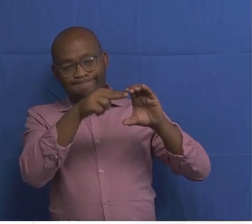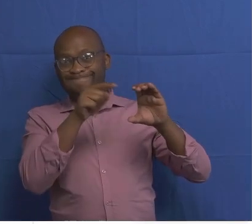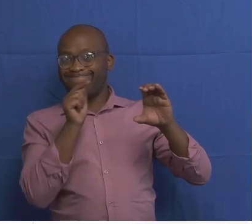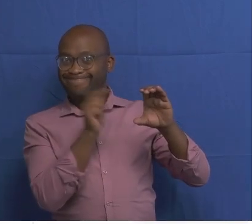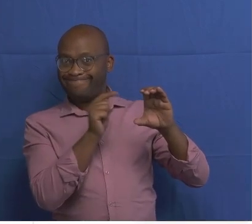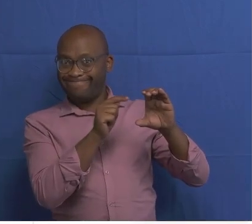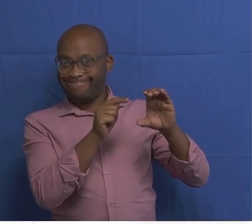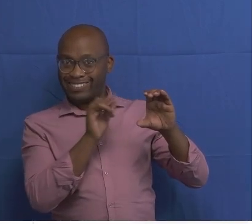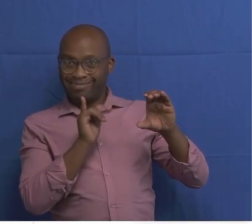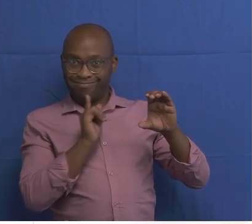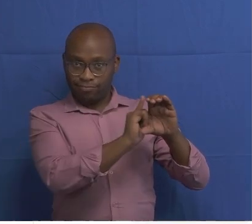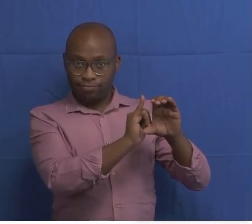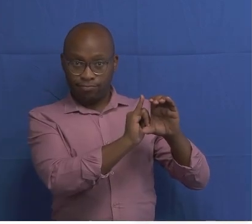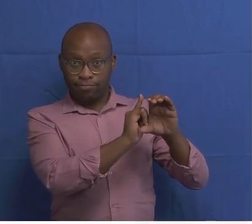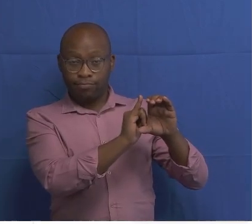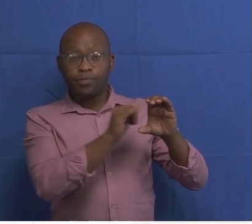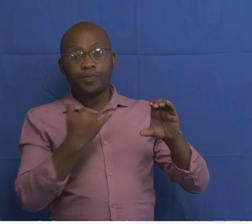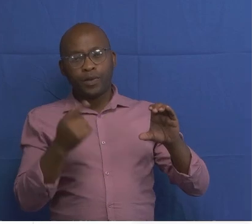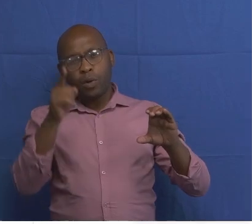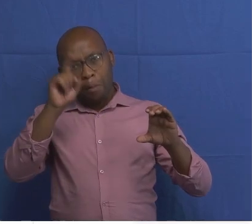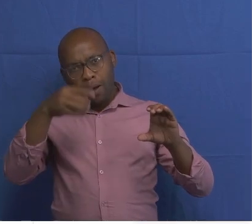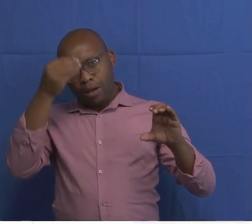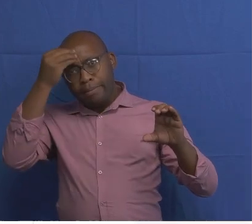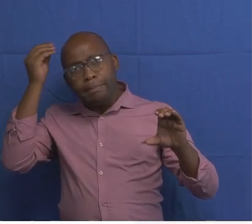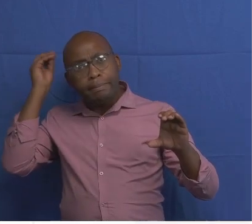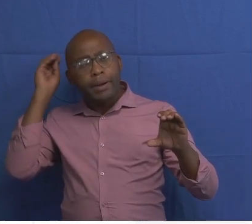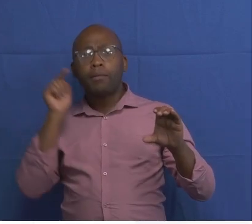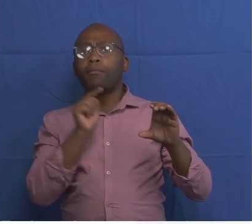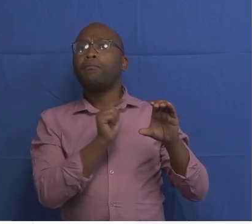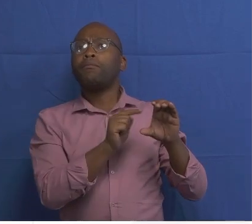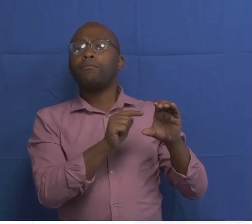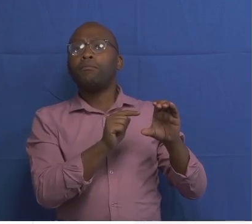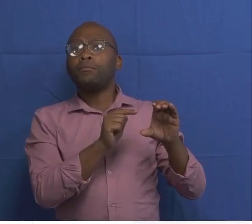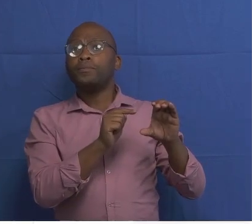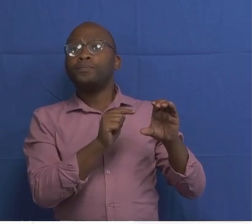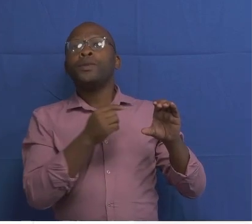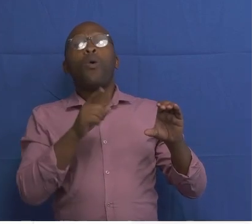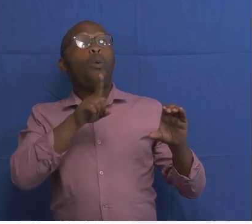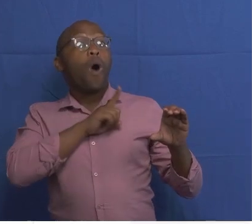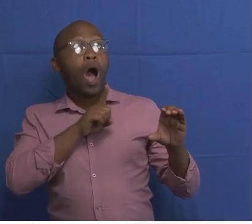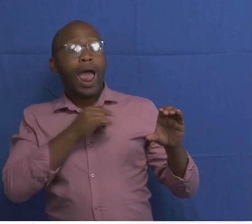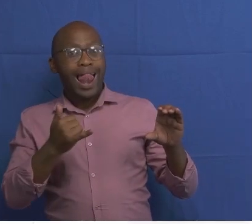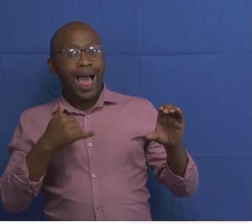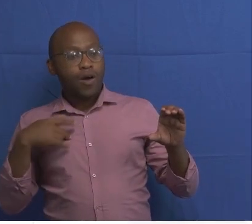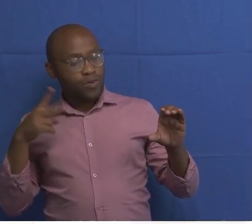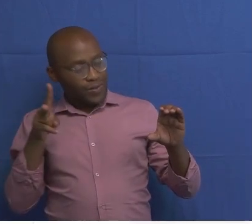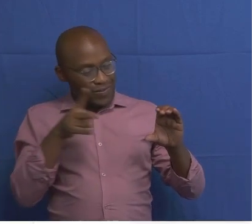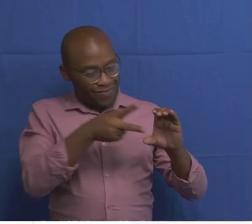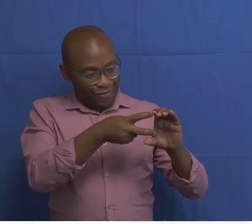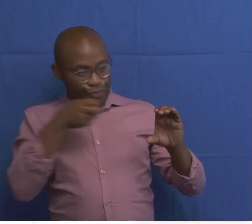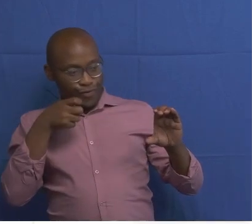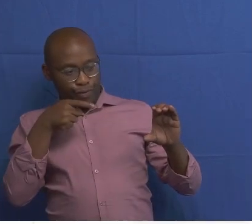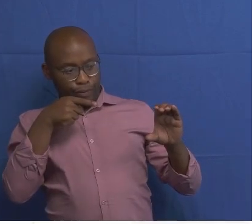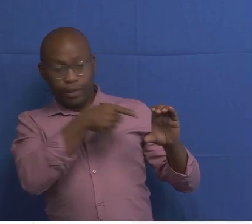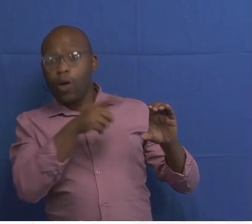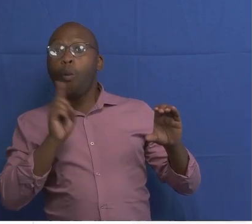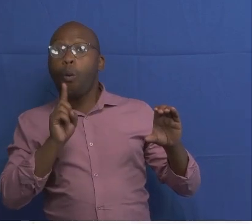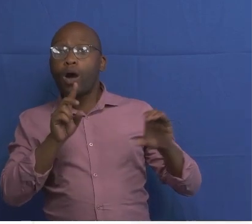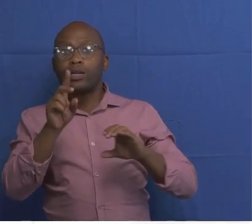to understand, because as we are going to be talking about genes, genes are found inside these